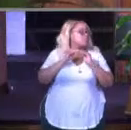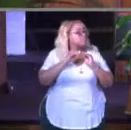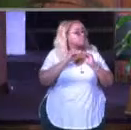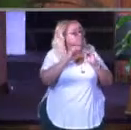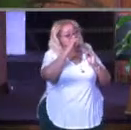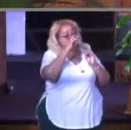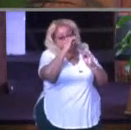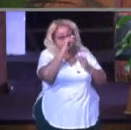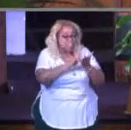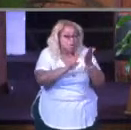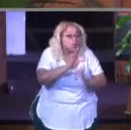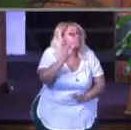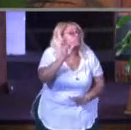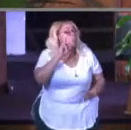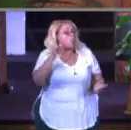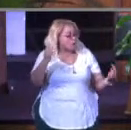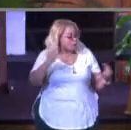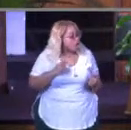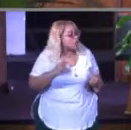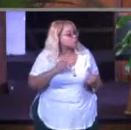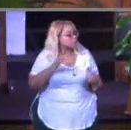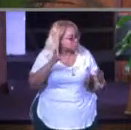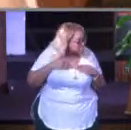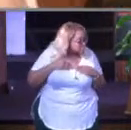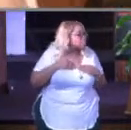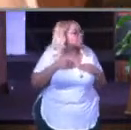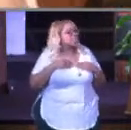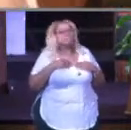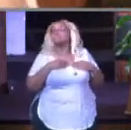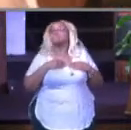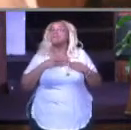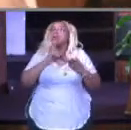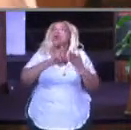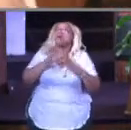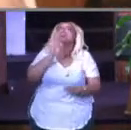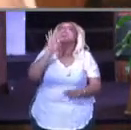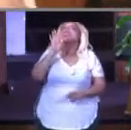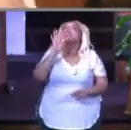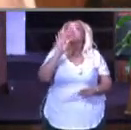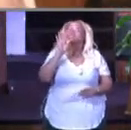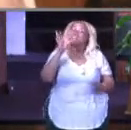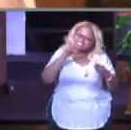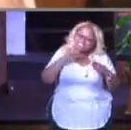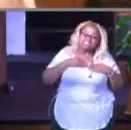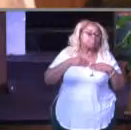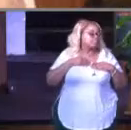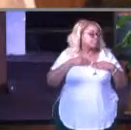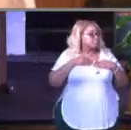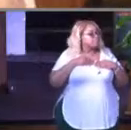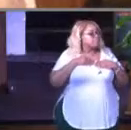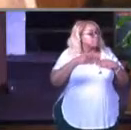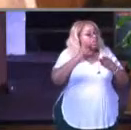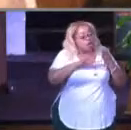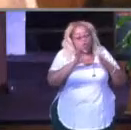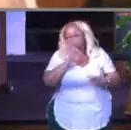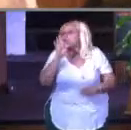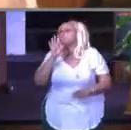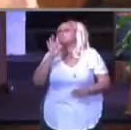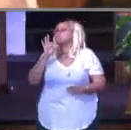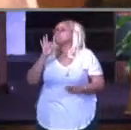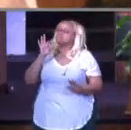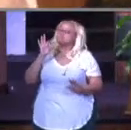have more. The Holy Ghost will come. Receive the Holy Ghost. Receive the